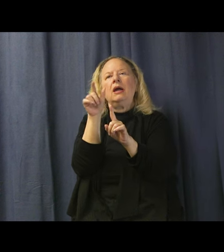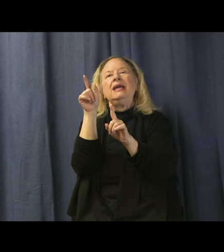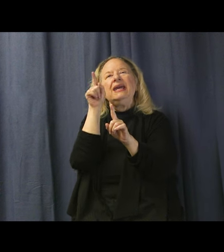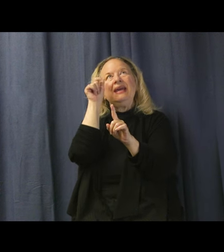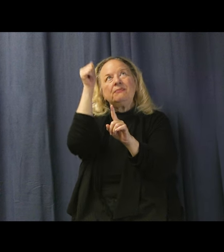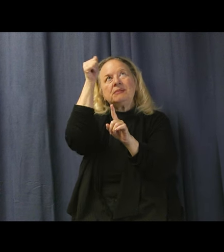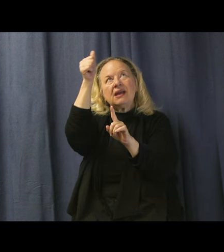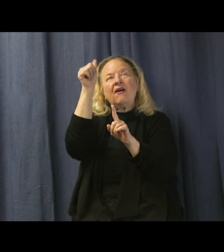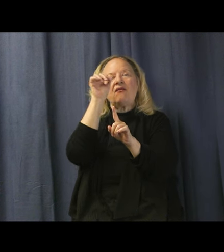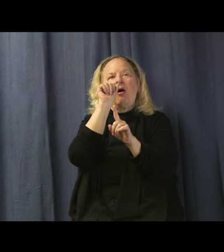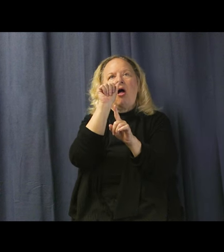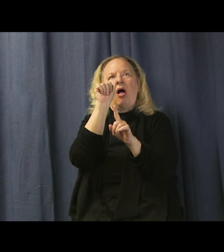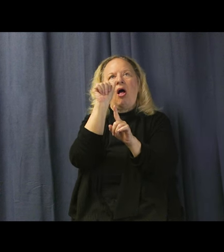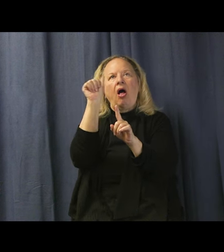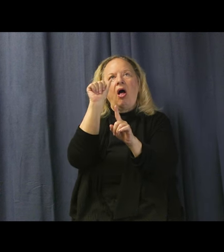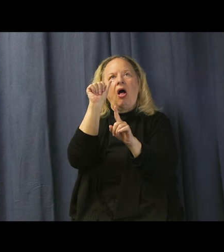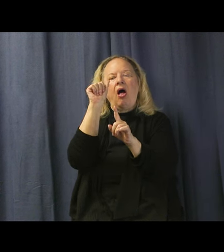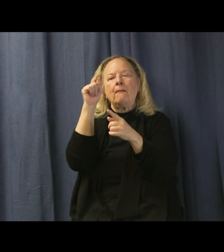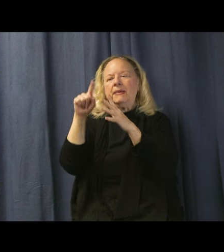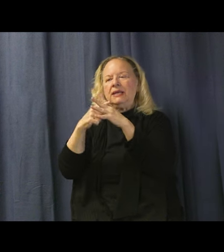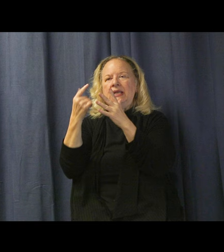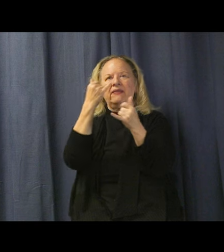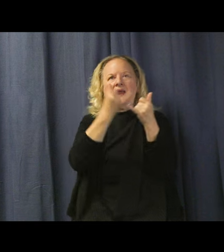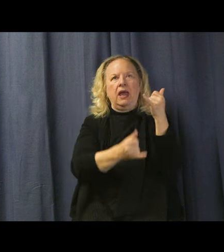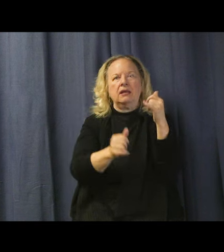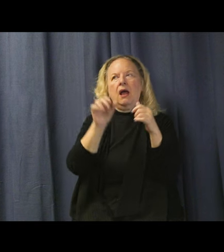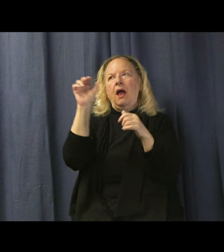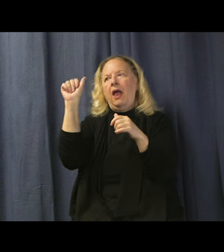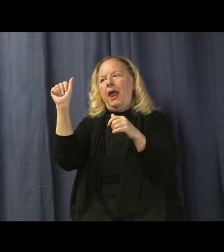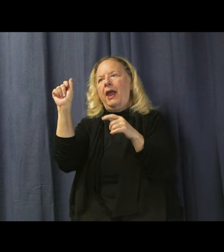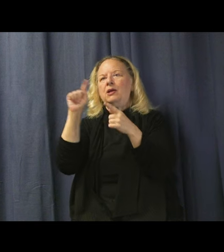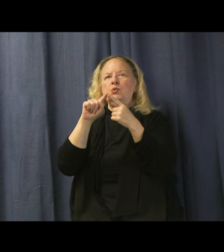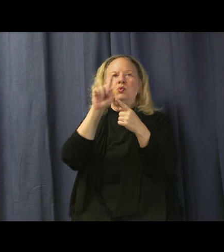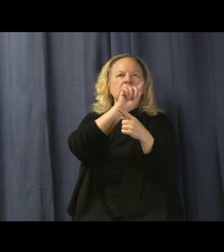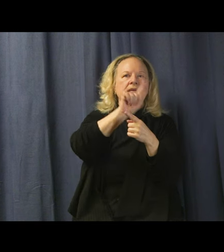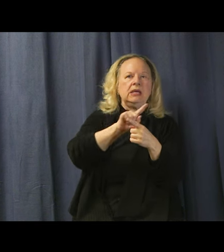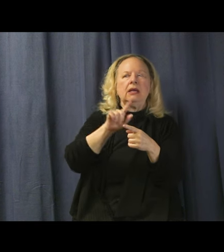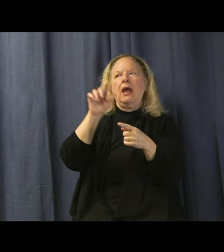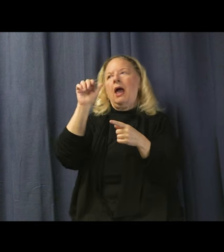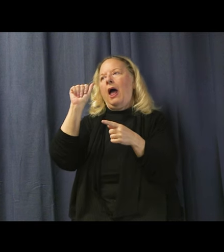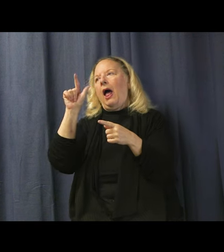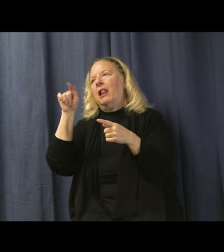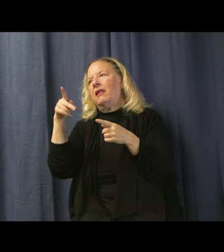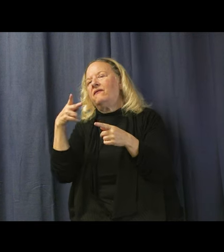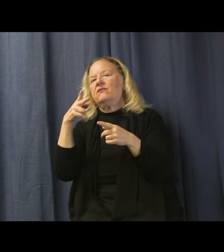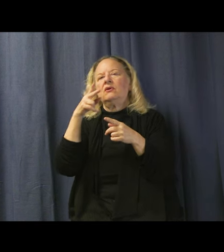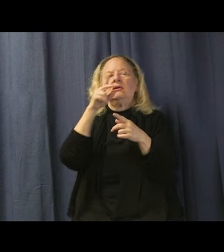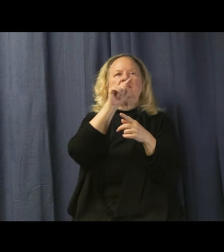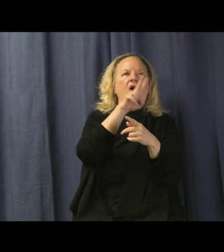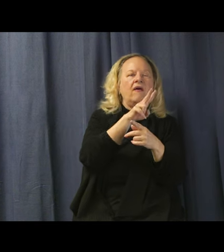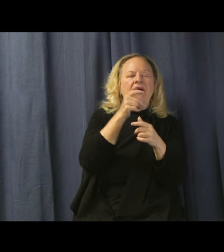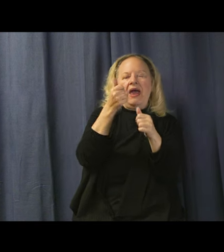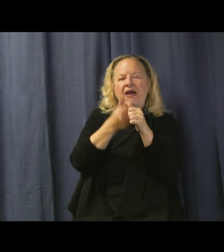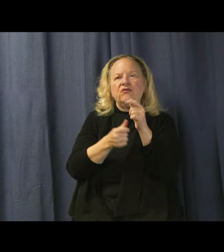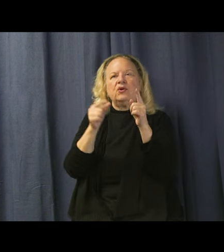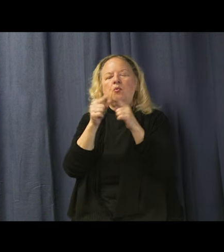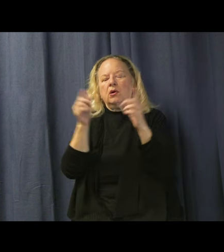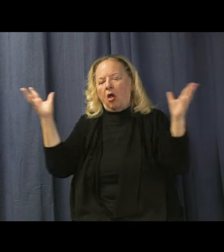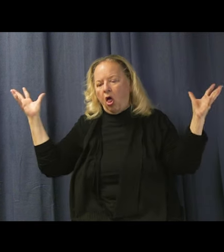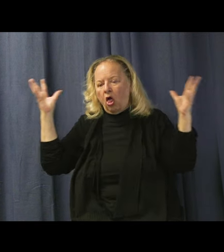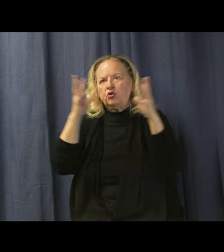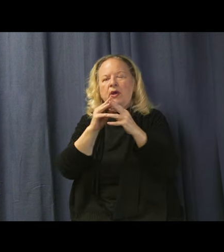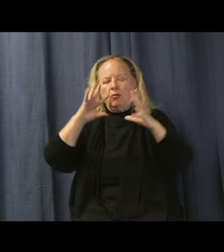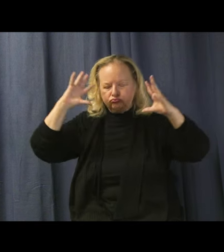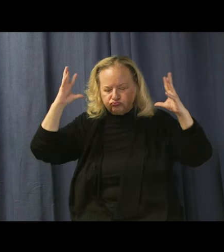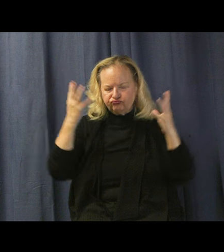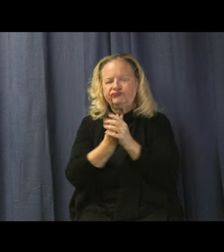Tav. Now, when I say Aleph Tav, in English, that'd be like A to Z. And A to Z means every word in the dictionary.